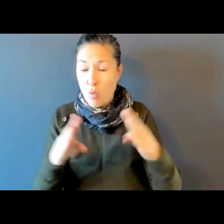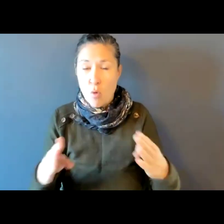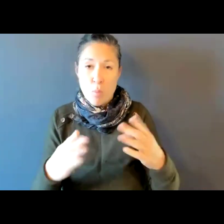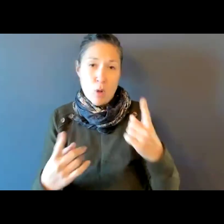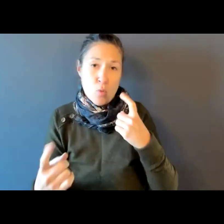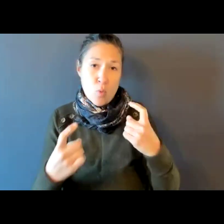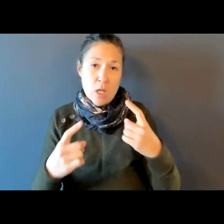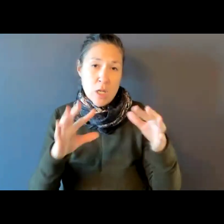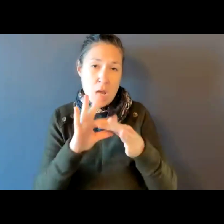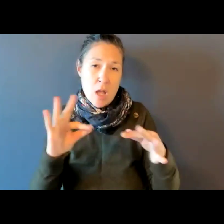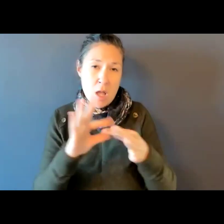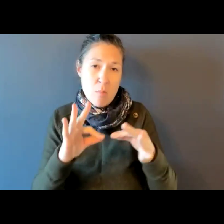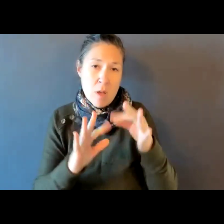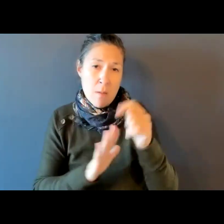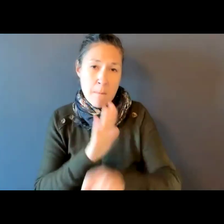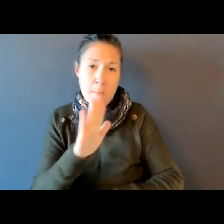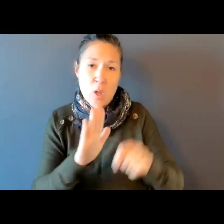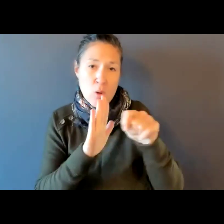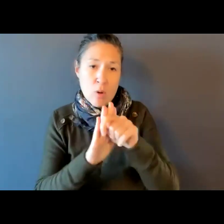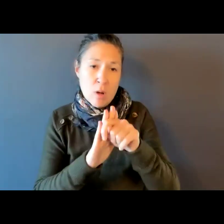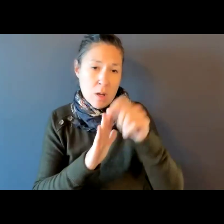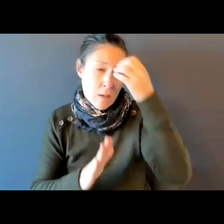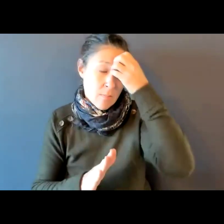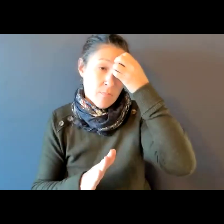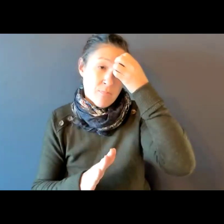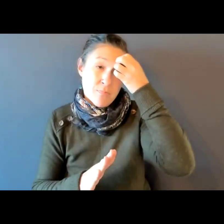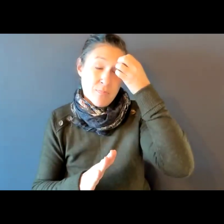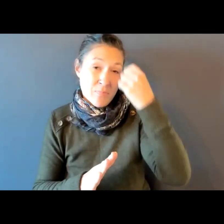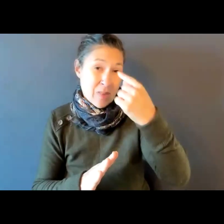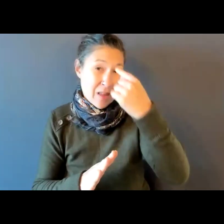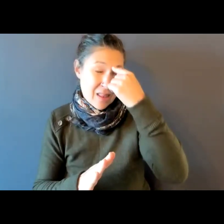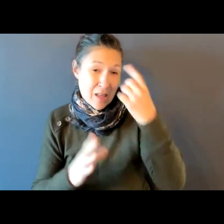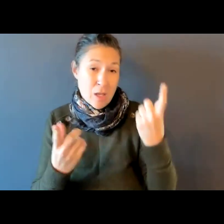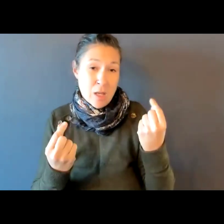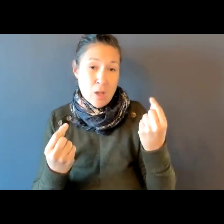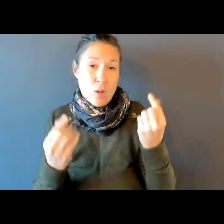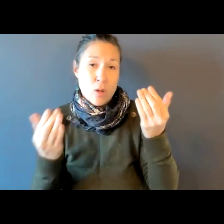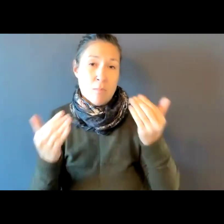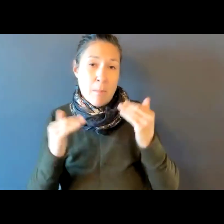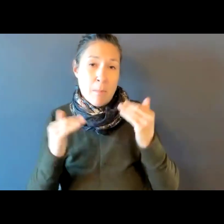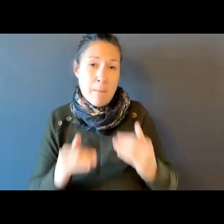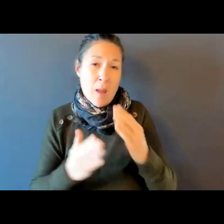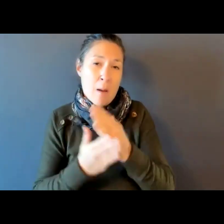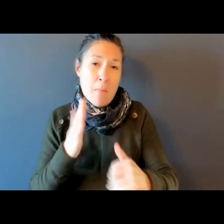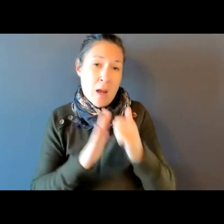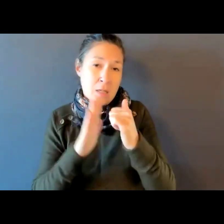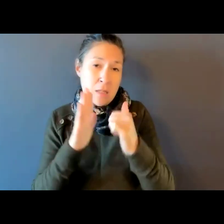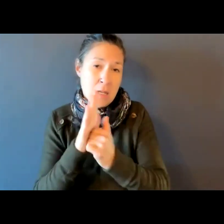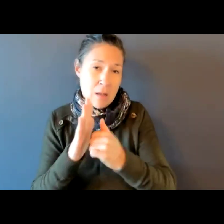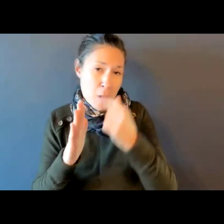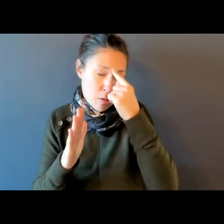I think. So we can move to the next part of the agenda, I